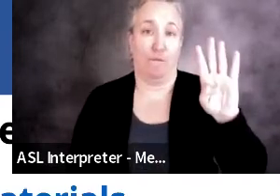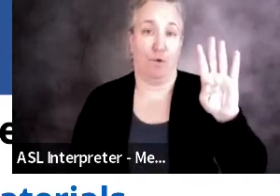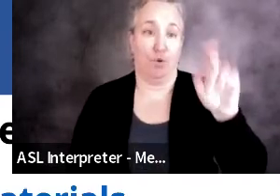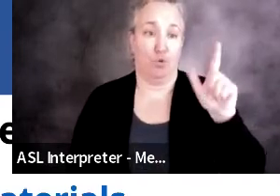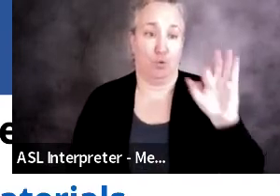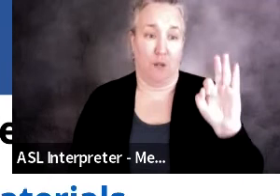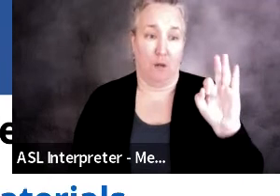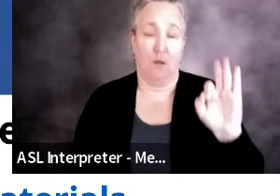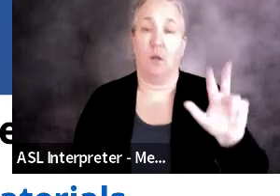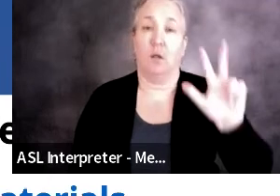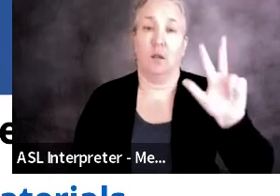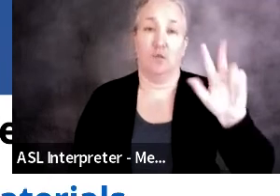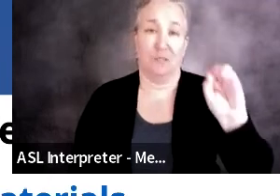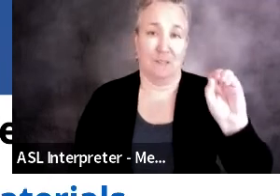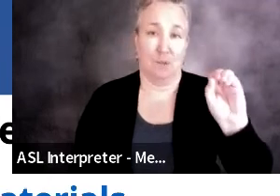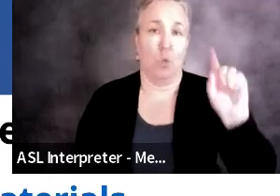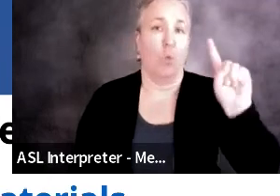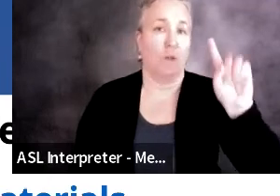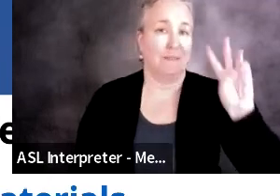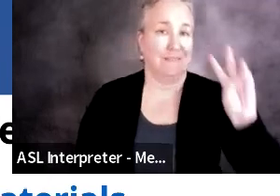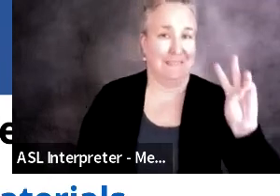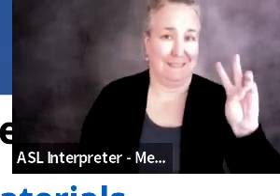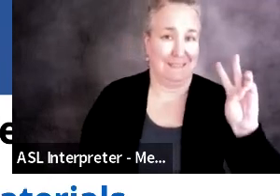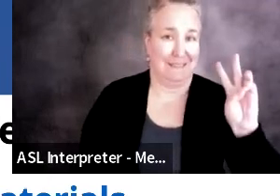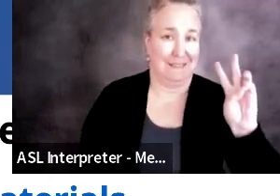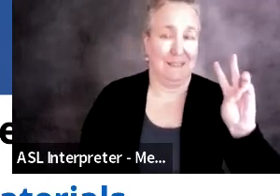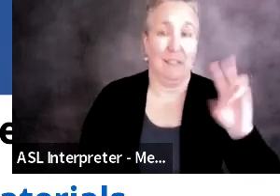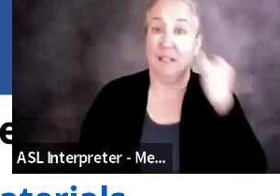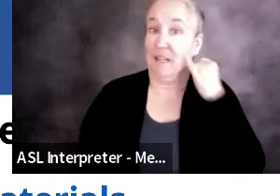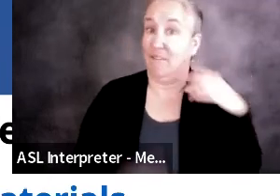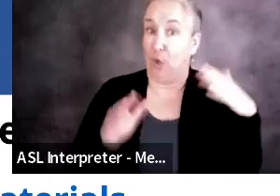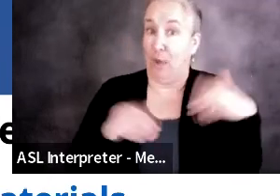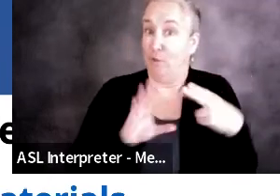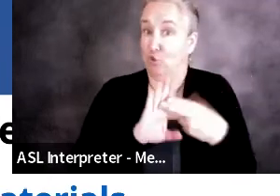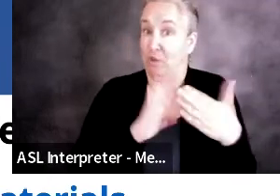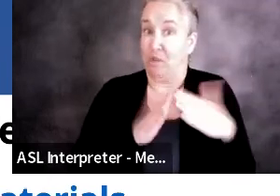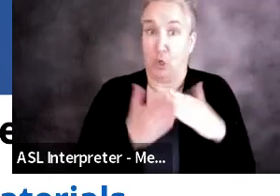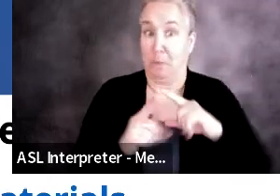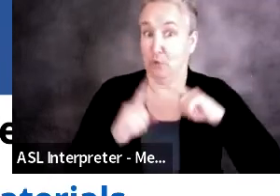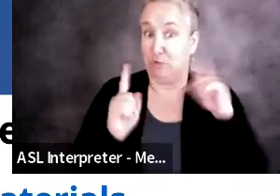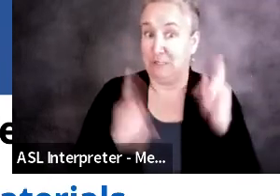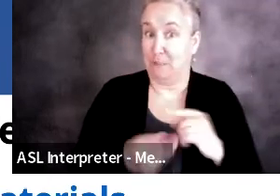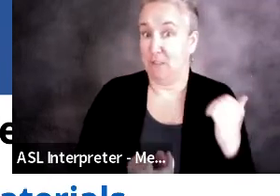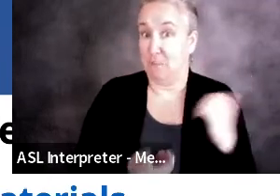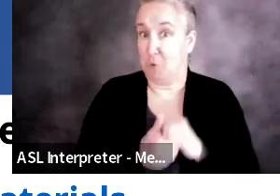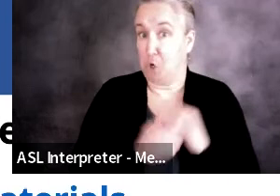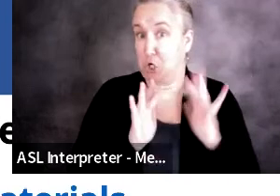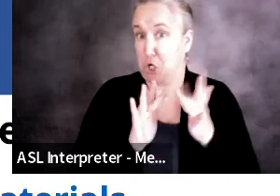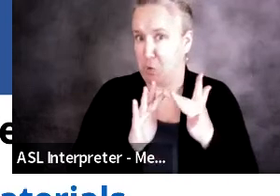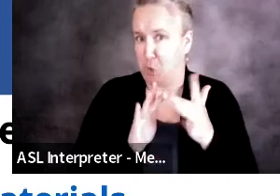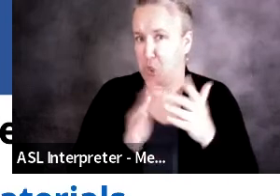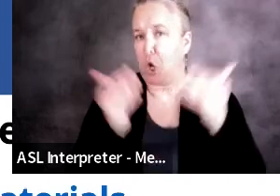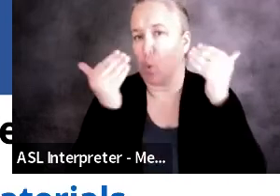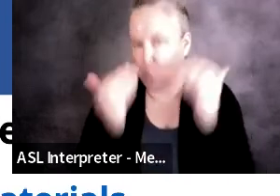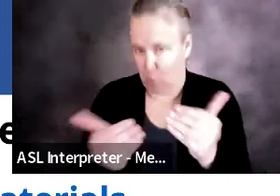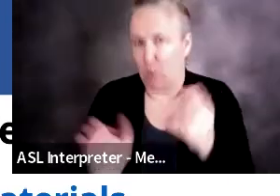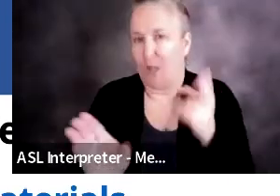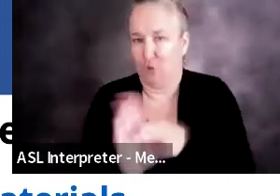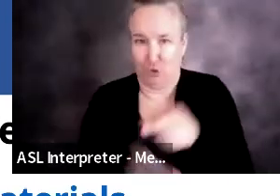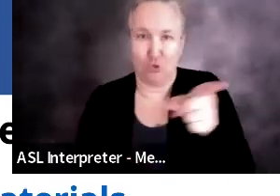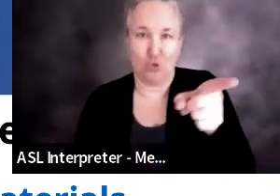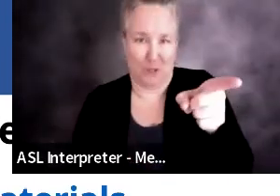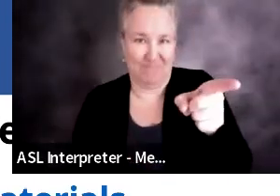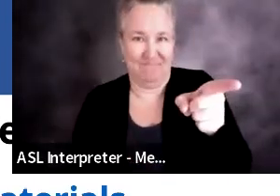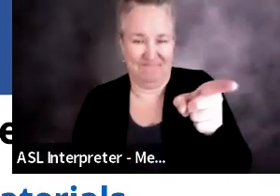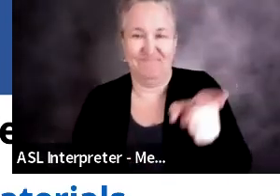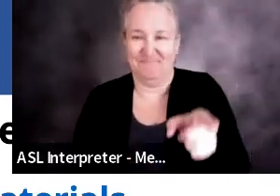215-429-3016. If you have not yet, join the Community Response Partner Network, to